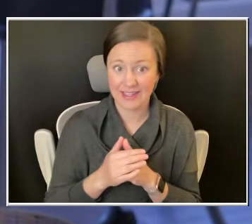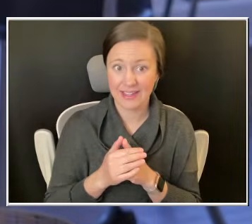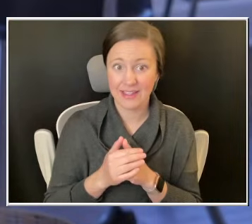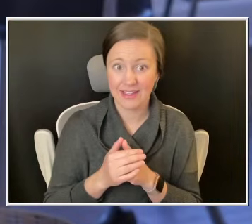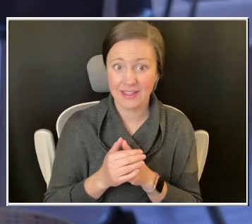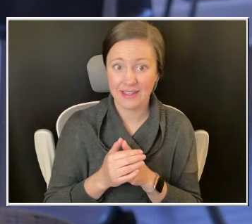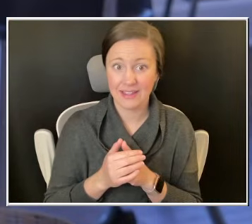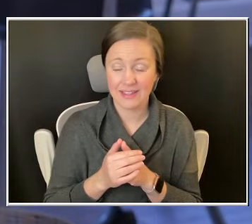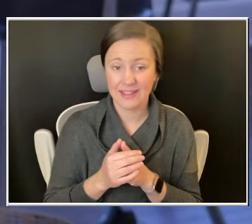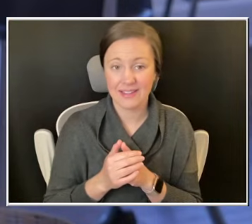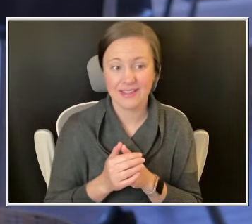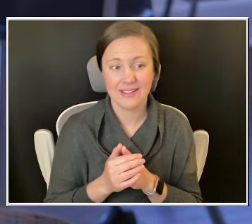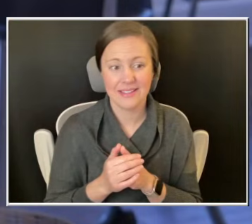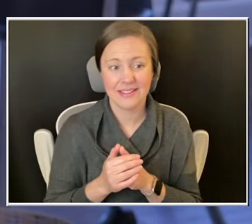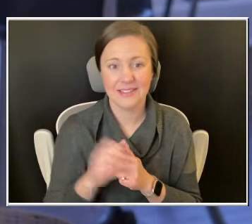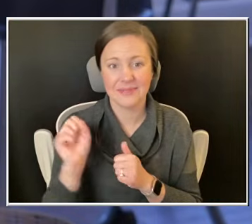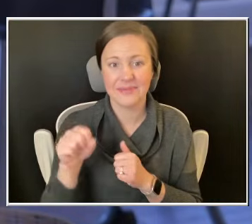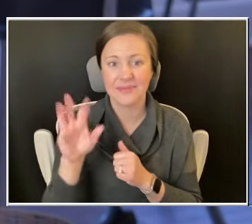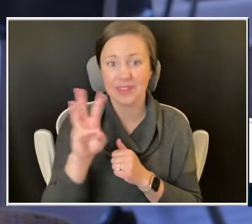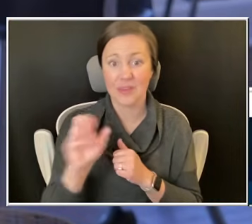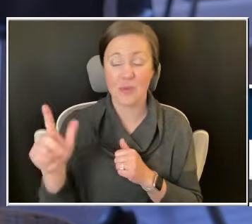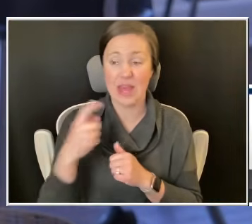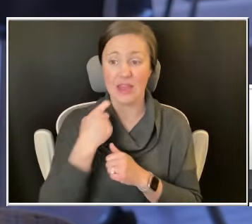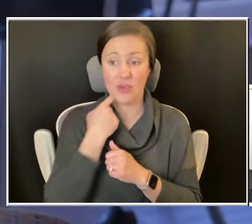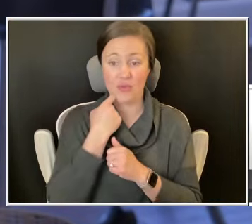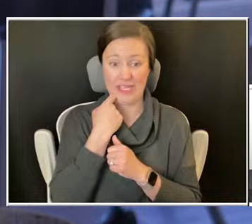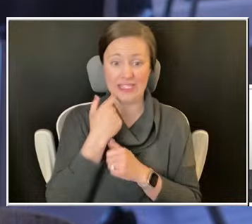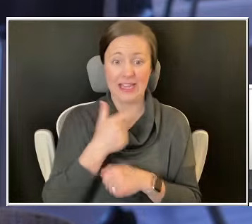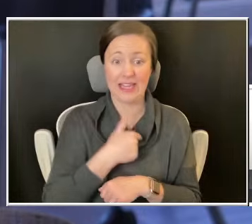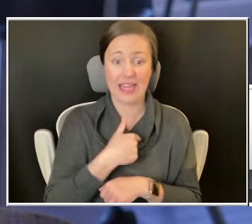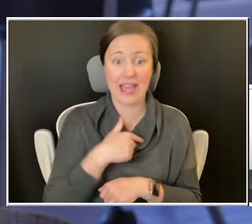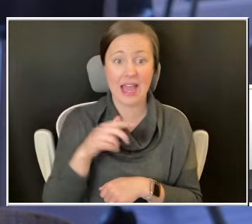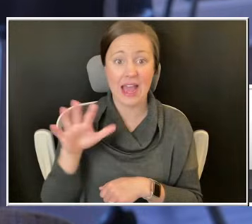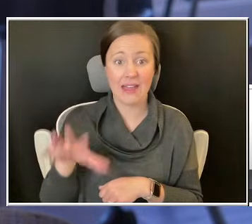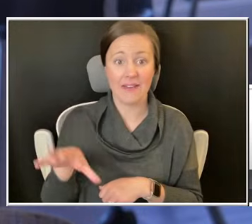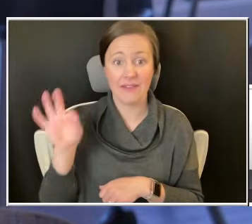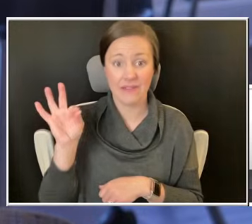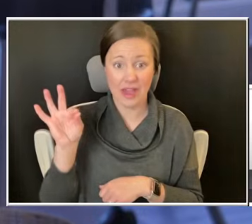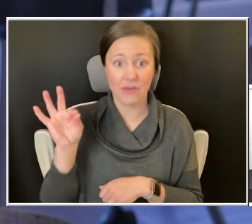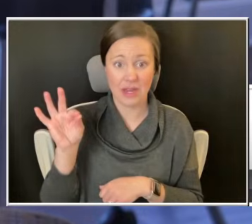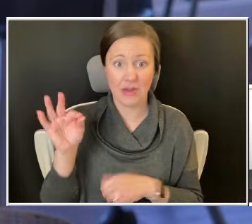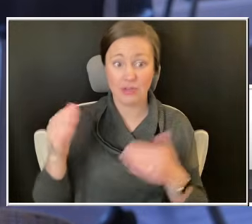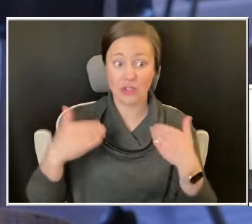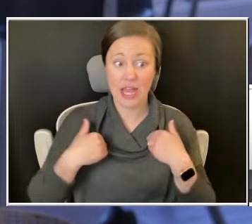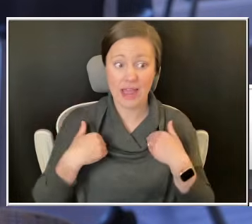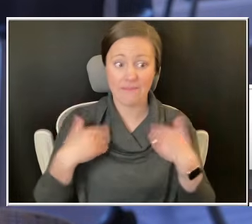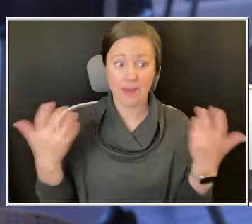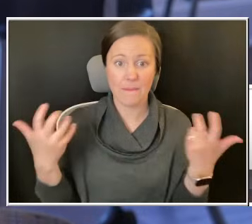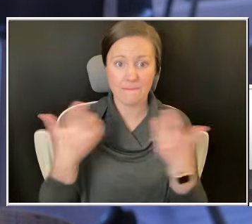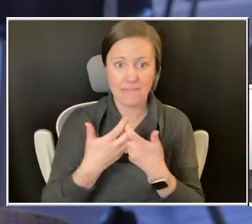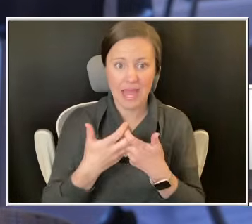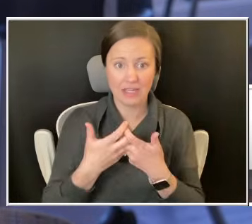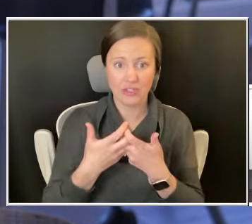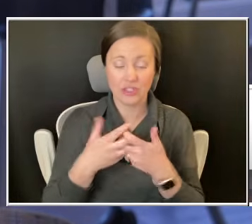Well, very recently I found out that I do have a match, a perfect